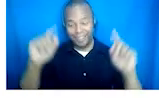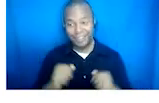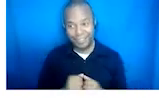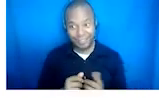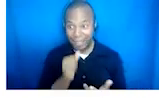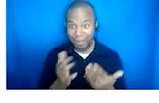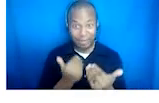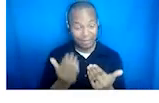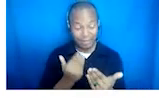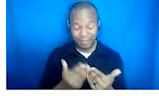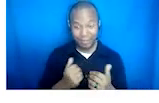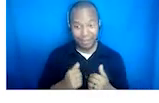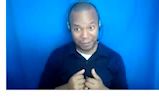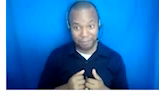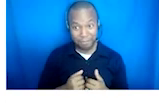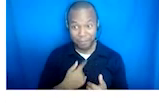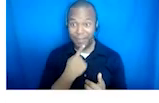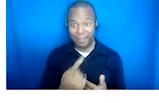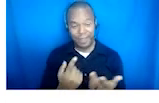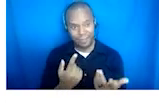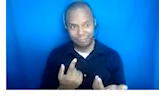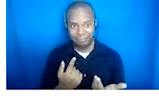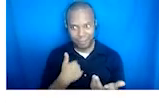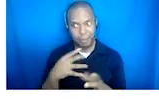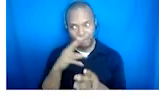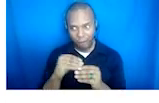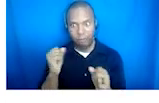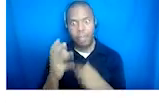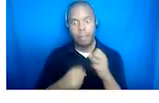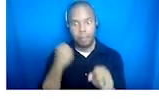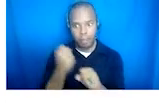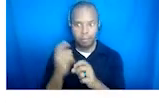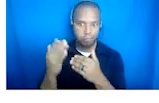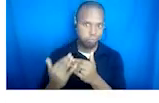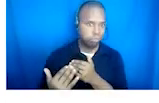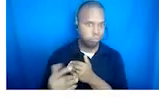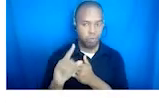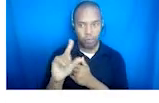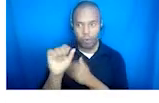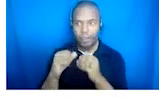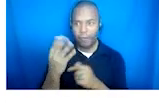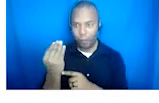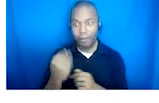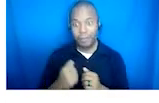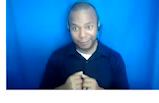been easy. And I say that as a person who's been involved with it since 2014, before I came